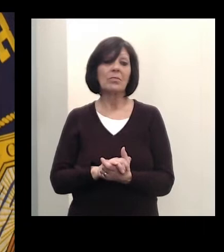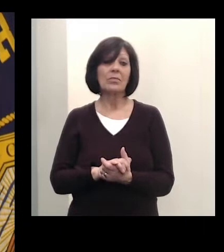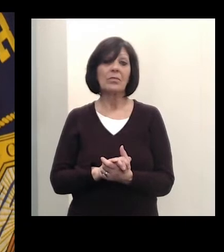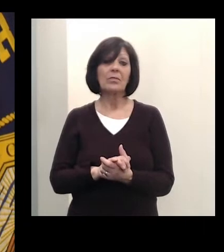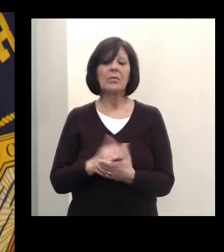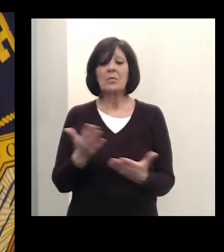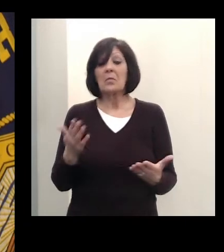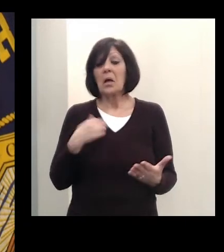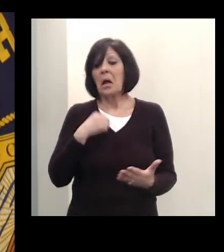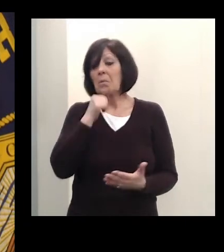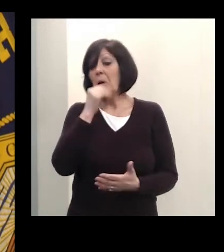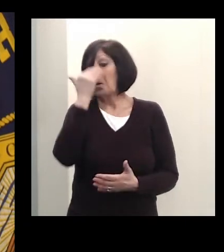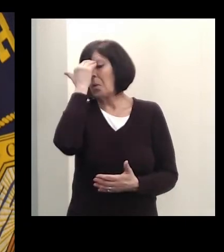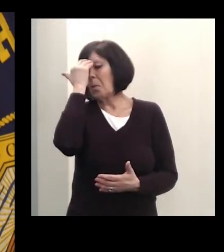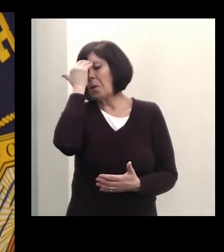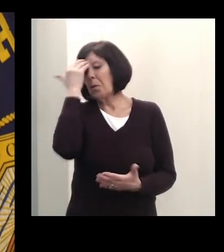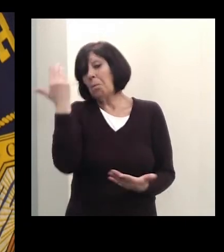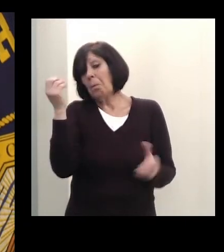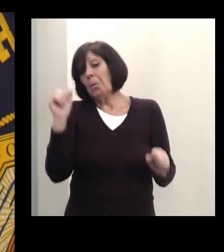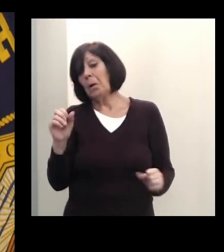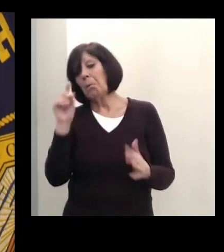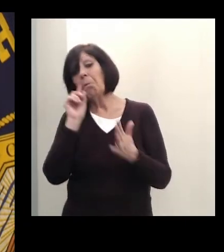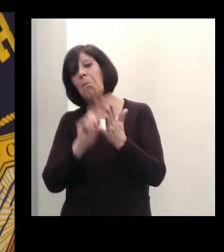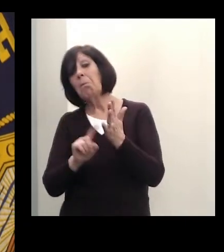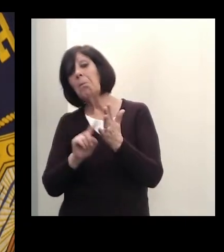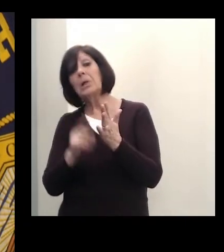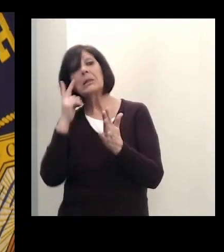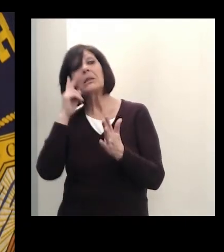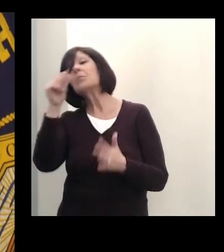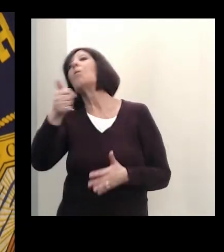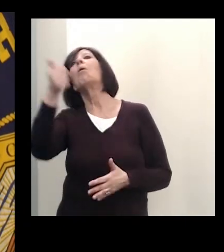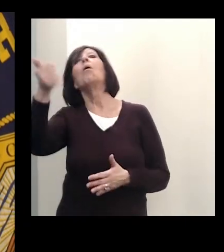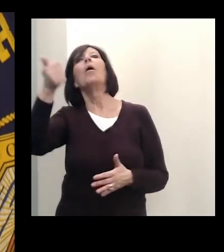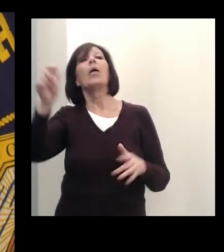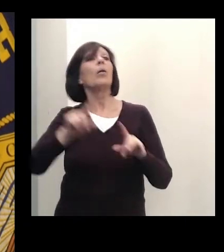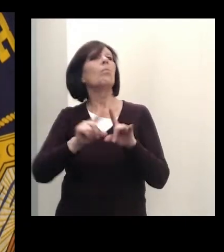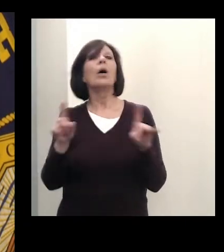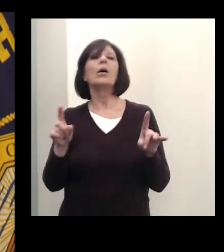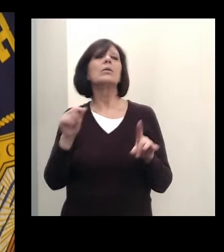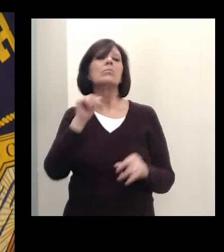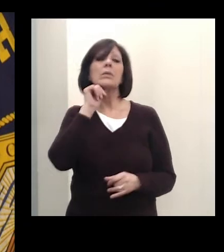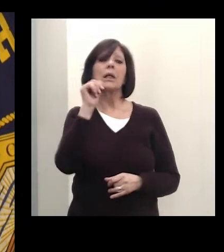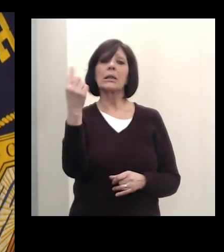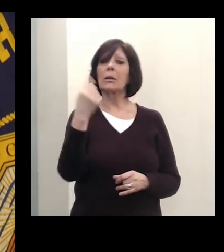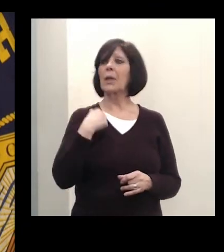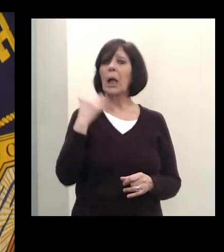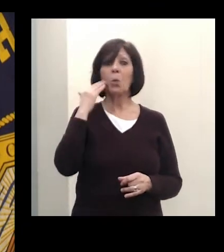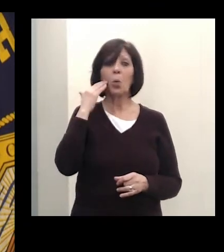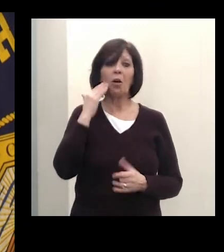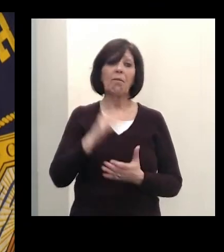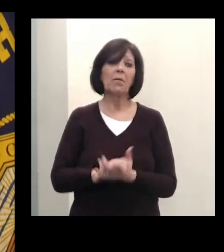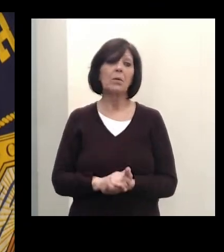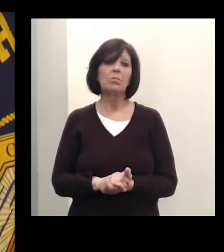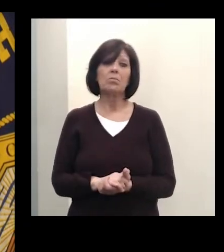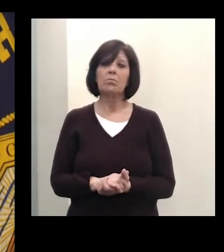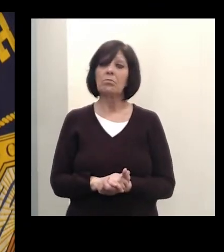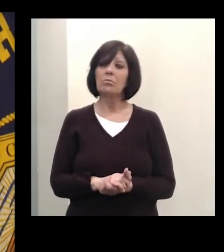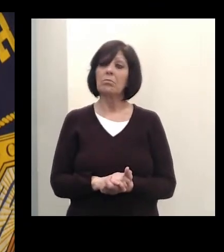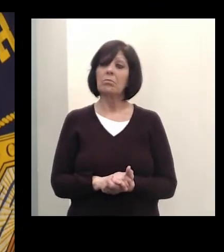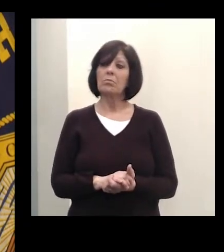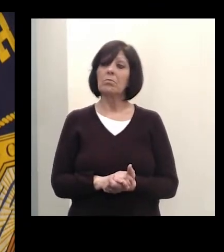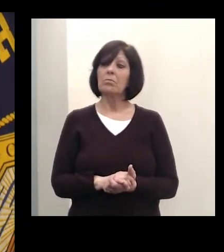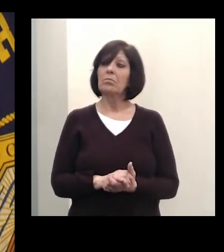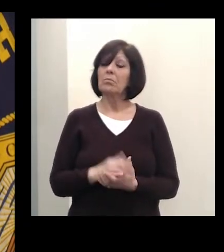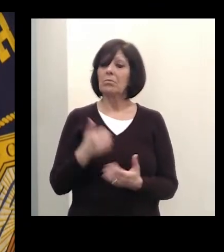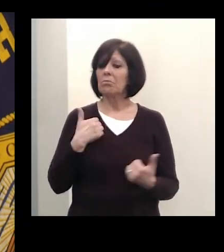aware of it. We can take a look and see if that was done elsewhere, but it is not something that I am aware of. And I don't